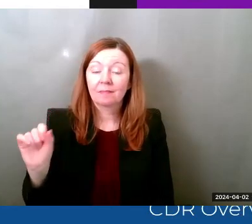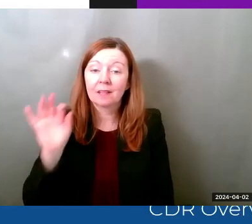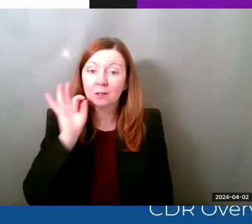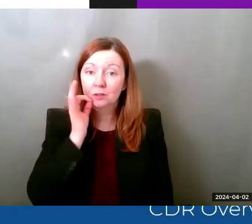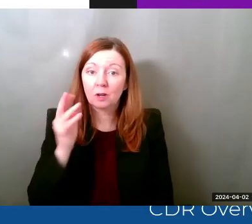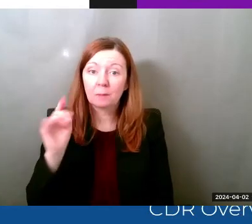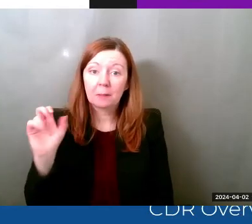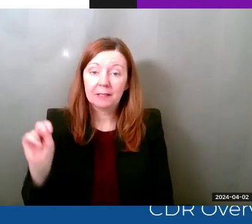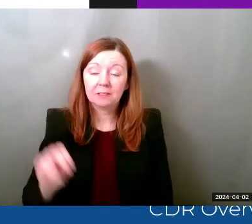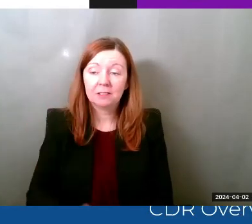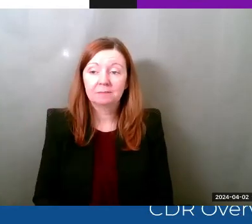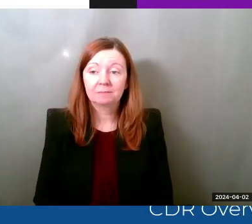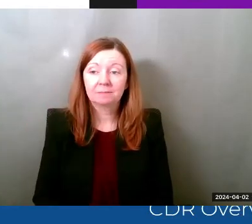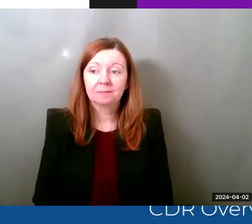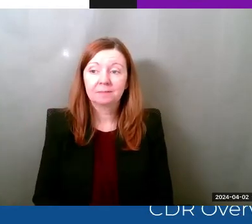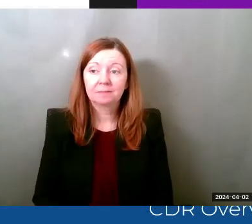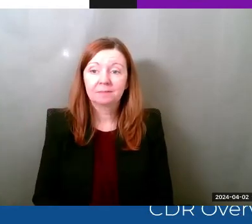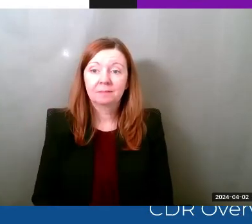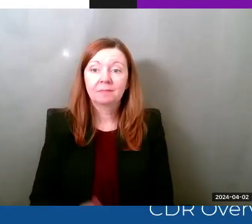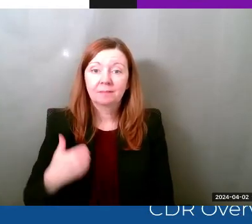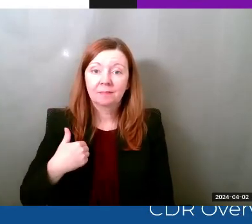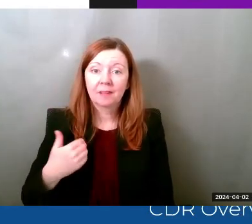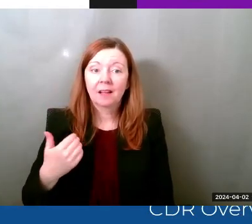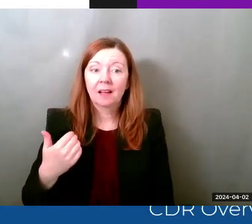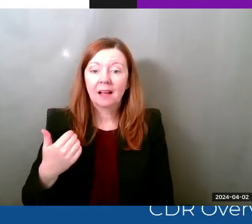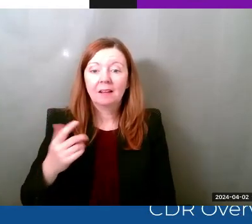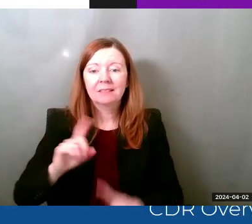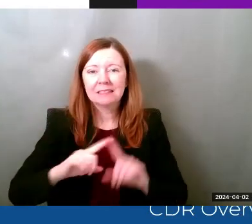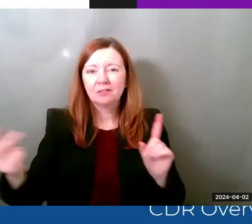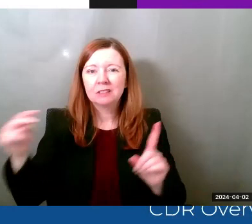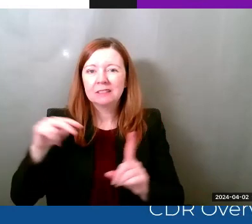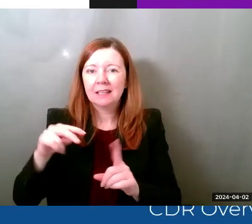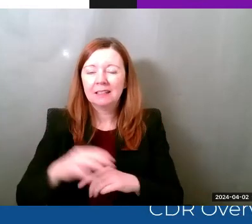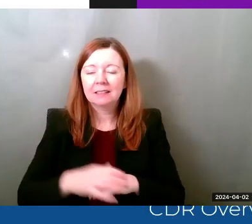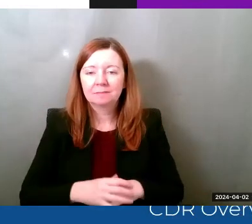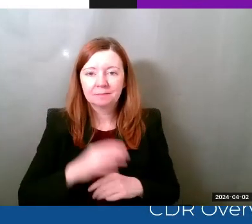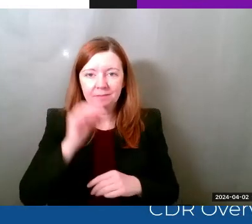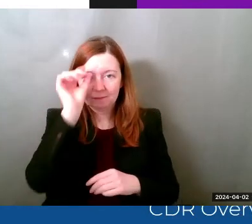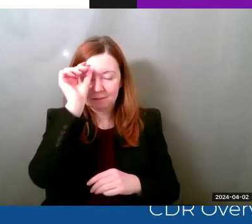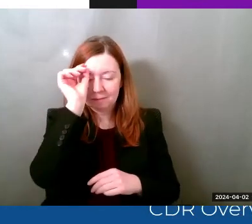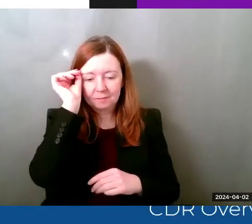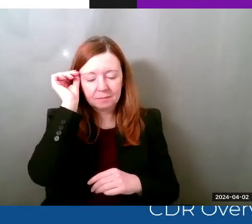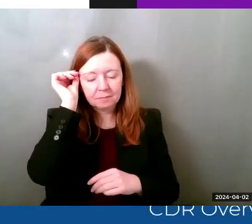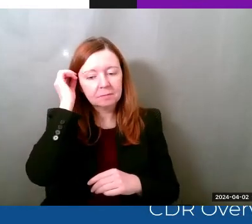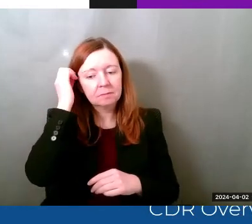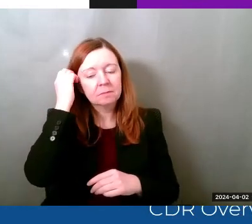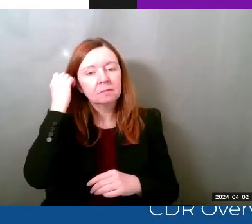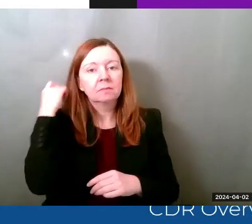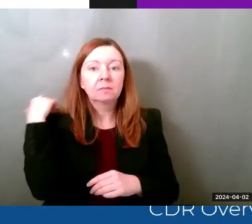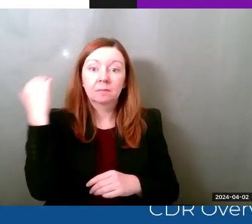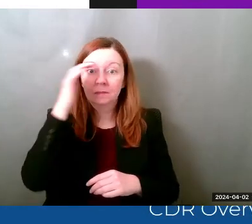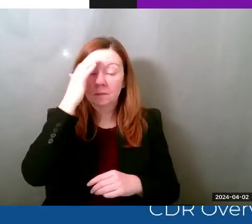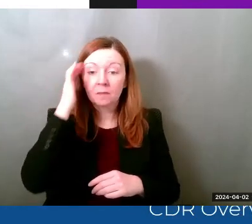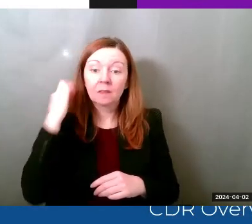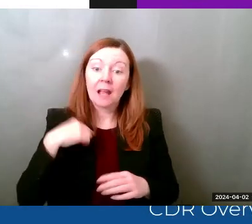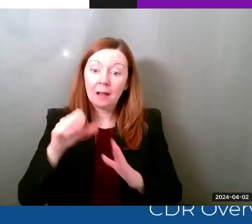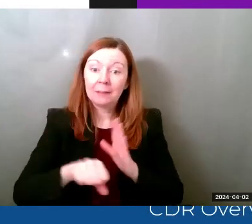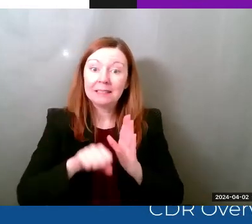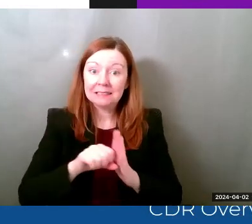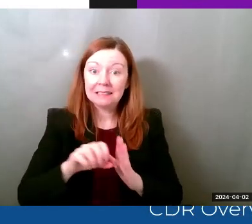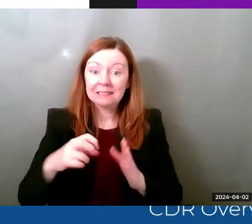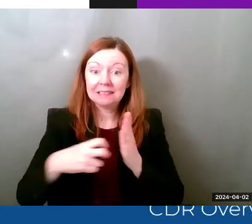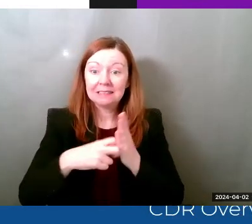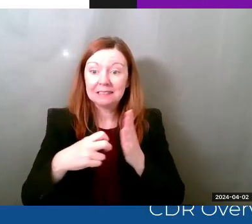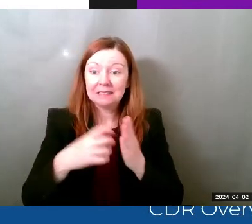Mansion. And I do have a slight different take. First of all, I've been a season ticket holder for the 76ers